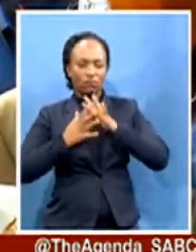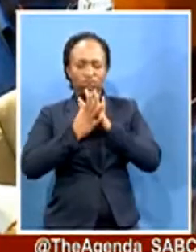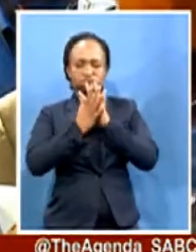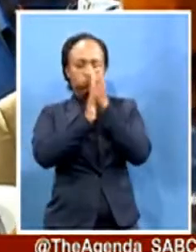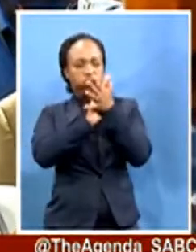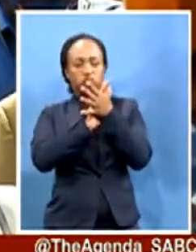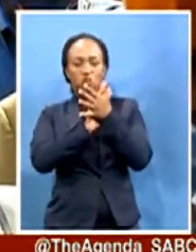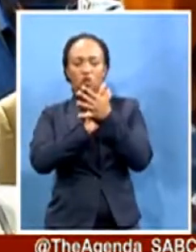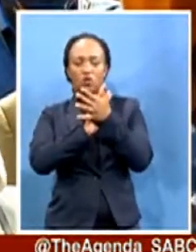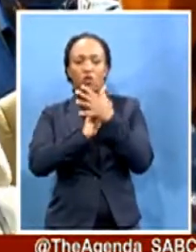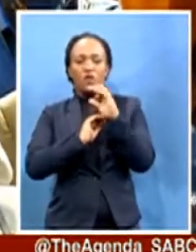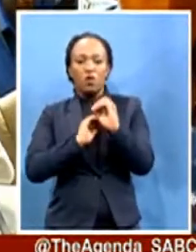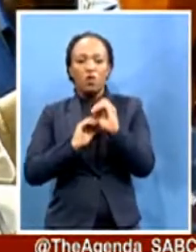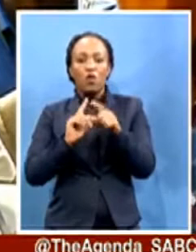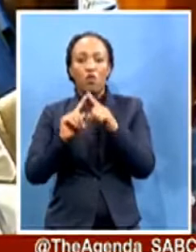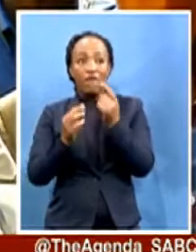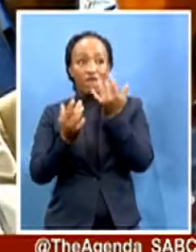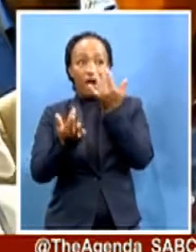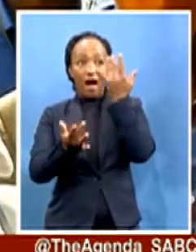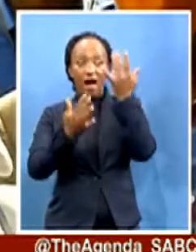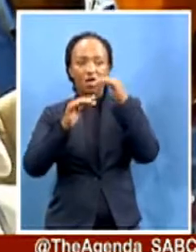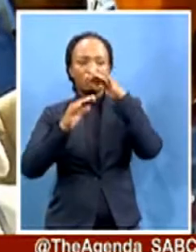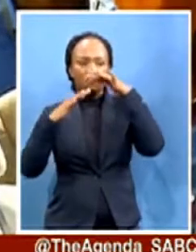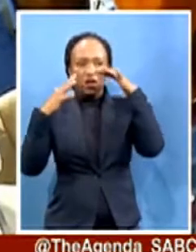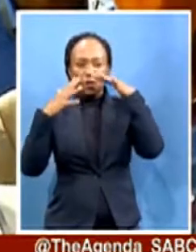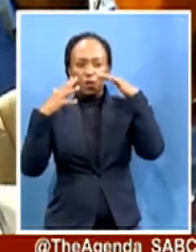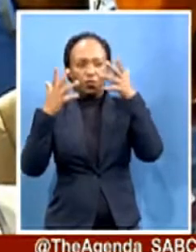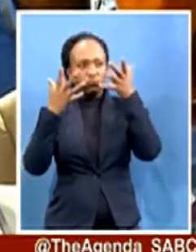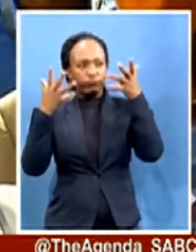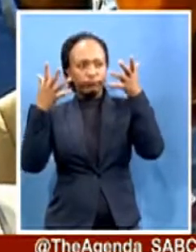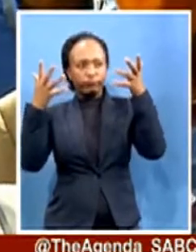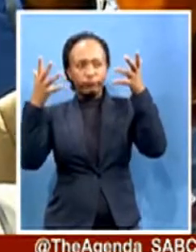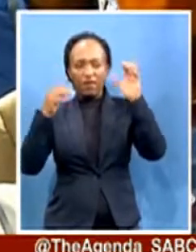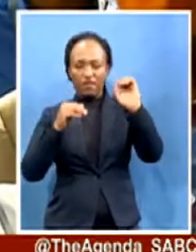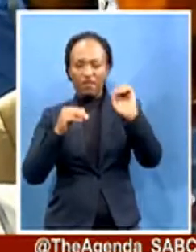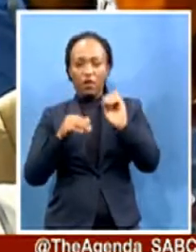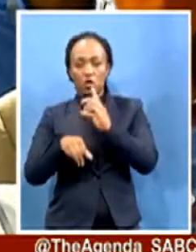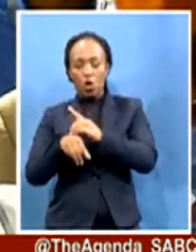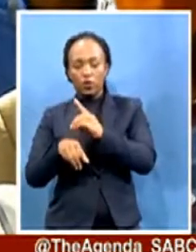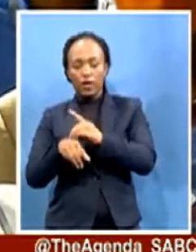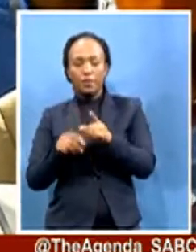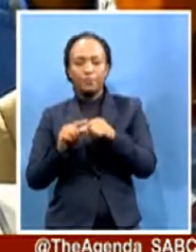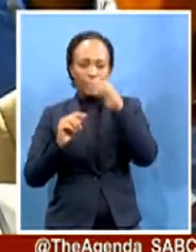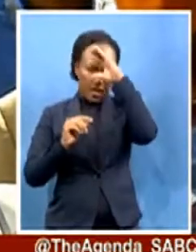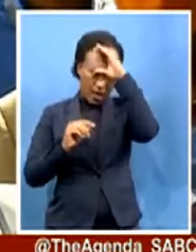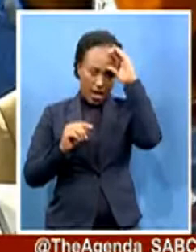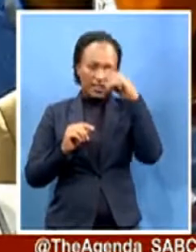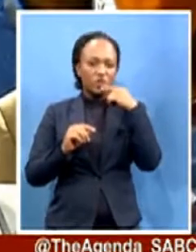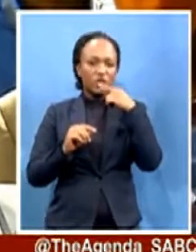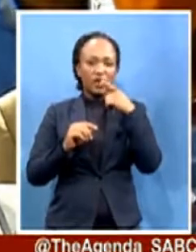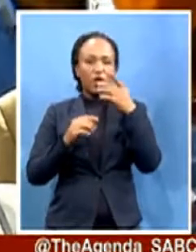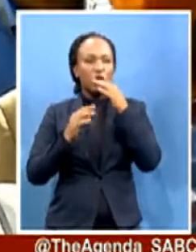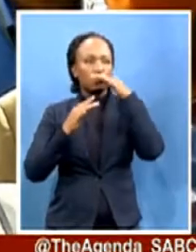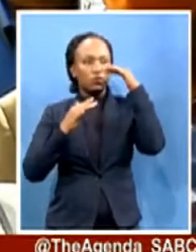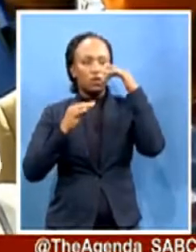fire. They give you, doctors will tell you, nurses, the carbon monoxide poisoning that goes out even before you can